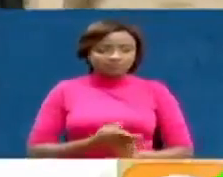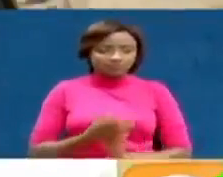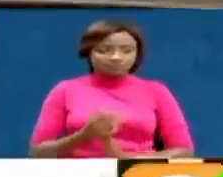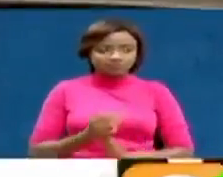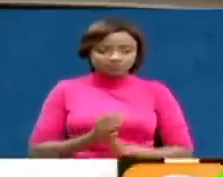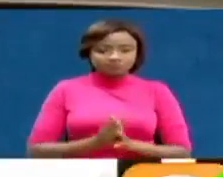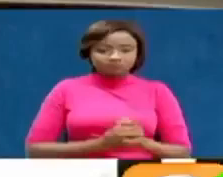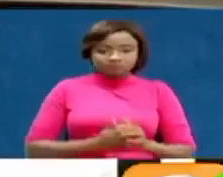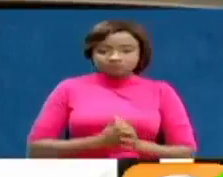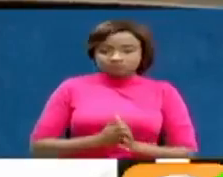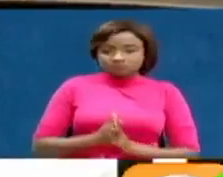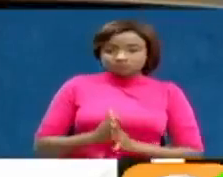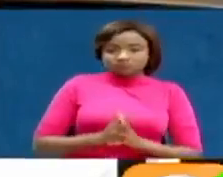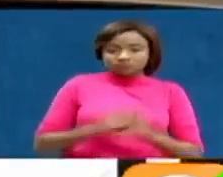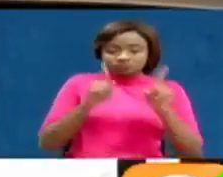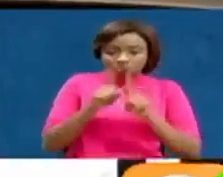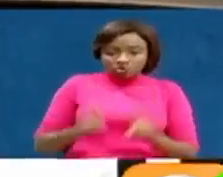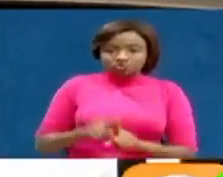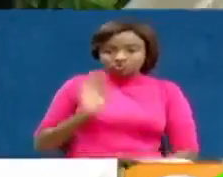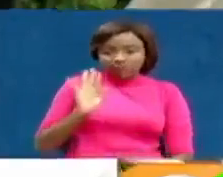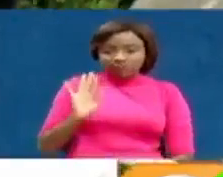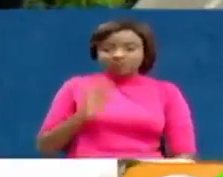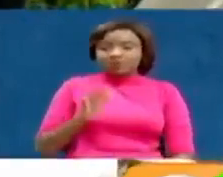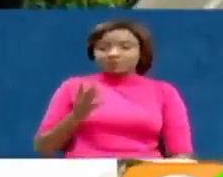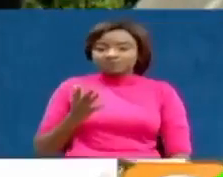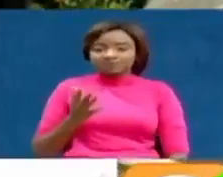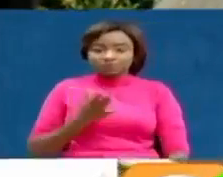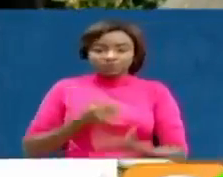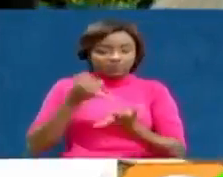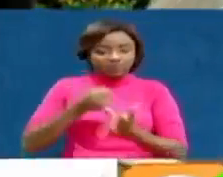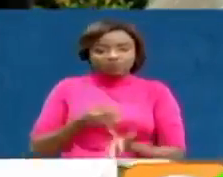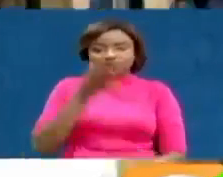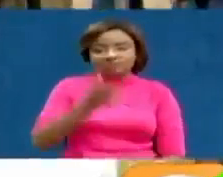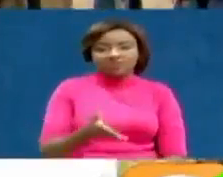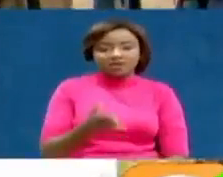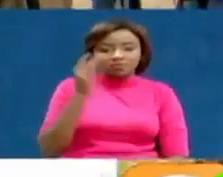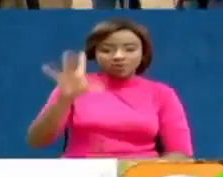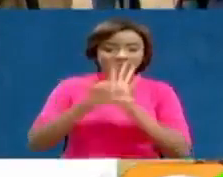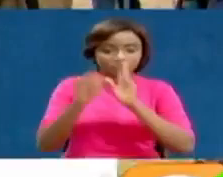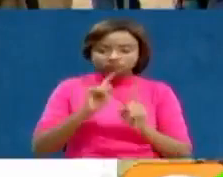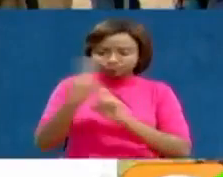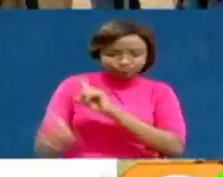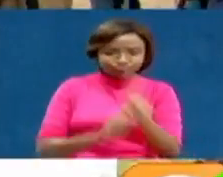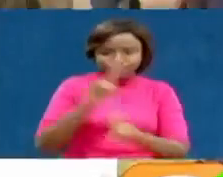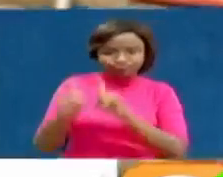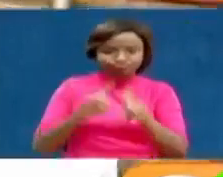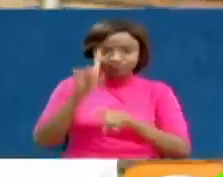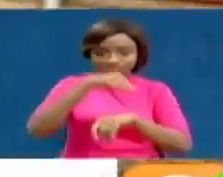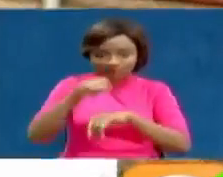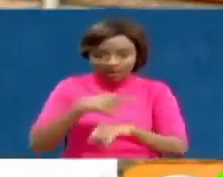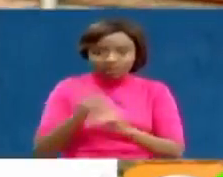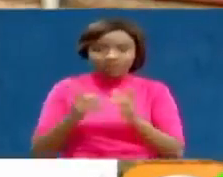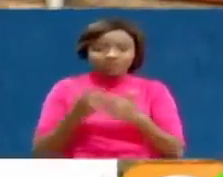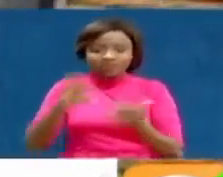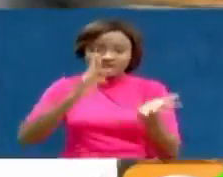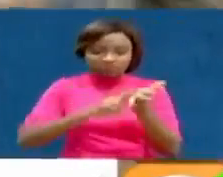Senior counsel John Haminwa, who is also part of Sakaja's defense team, was also at the station. He was grilled at the station for almost an hour,